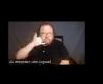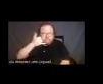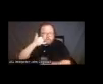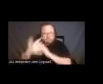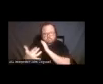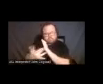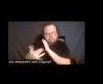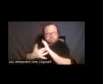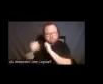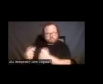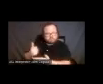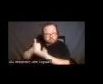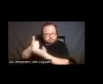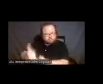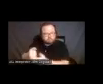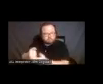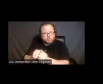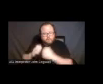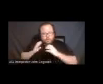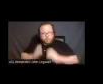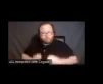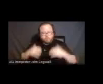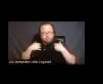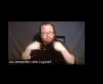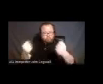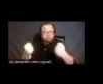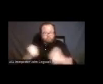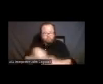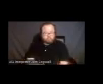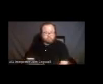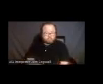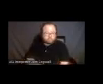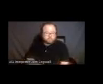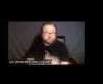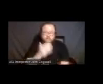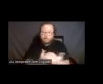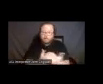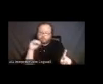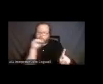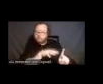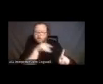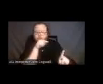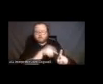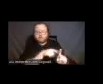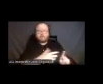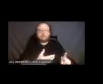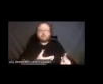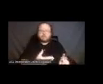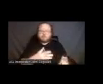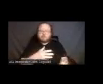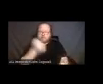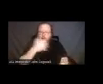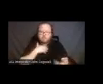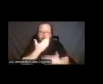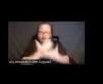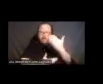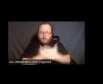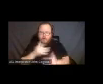technology could assist in a consumer's recovery. Some highlights include the Take My Hand live peer